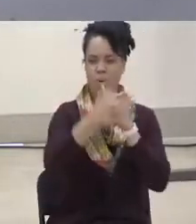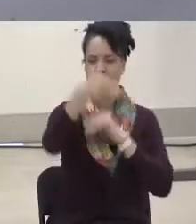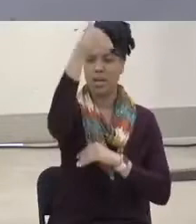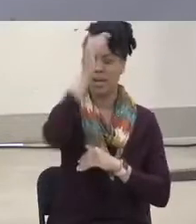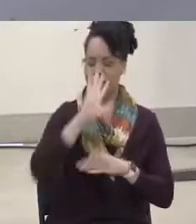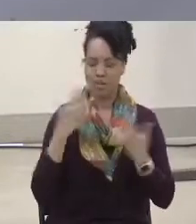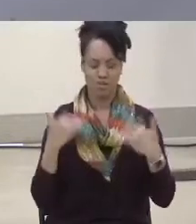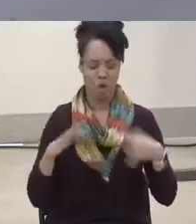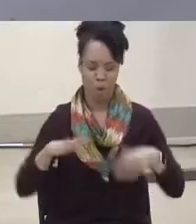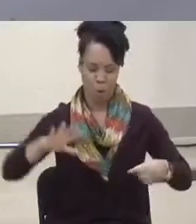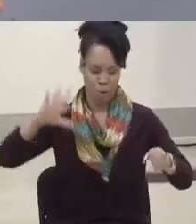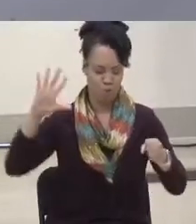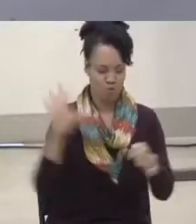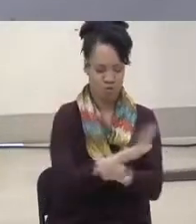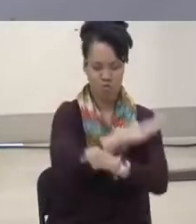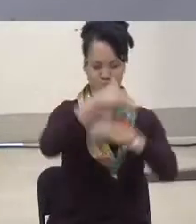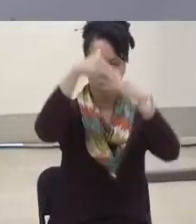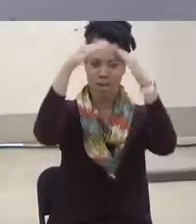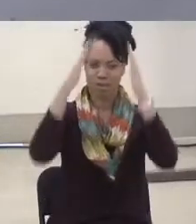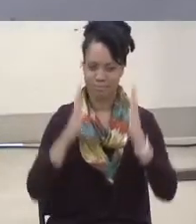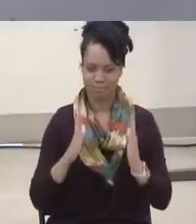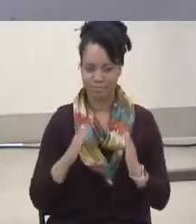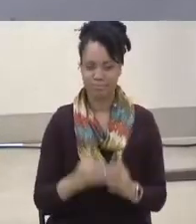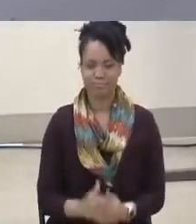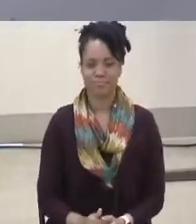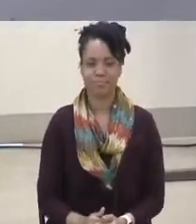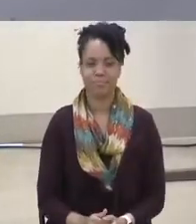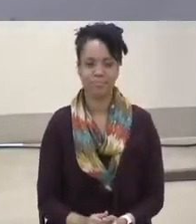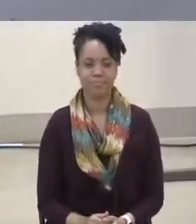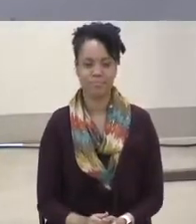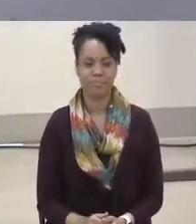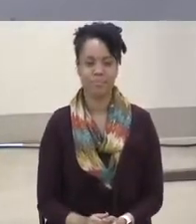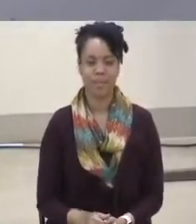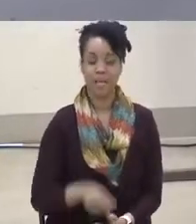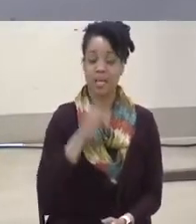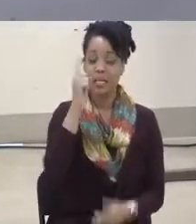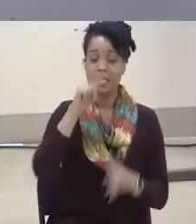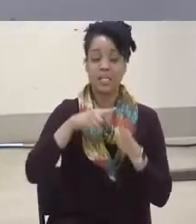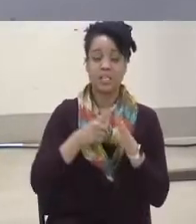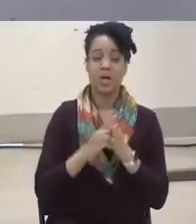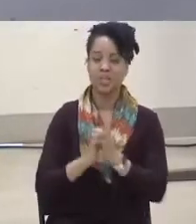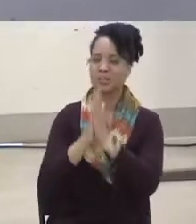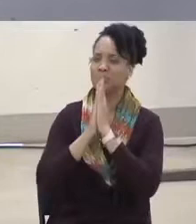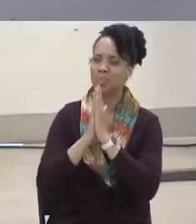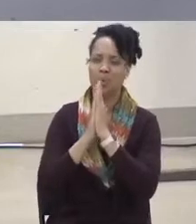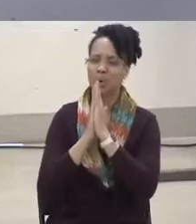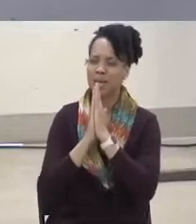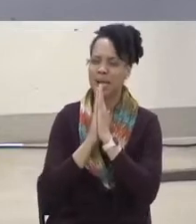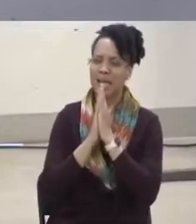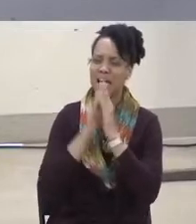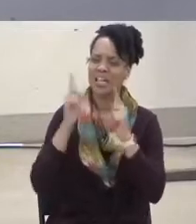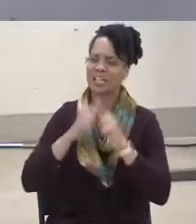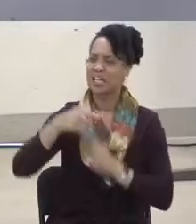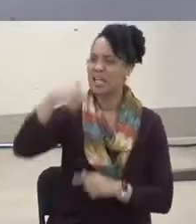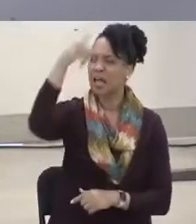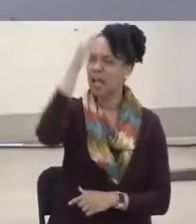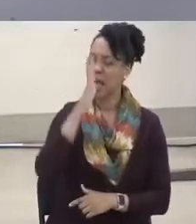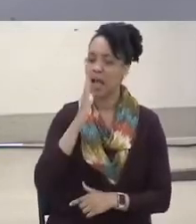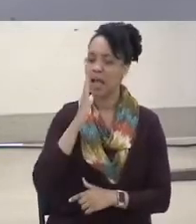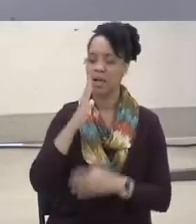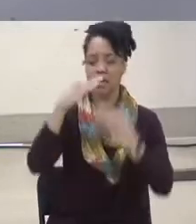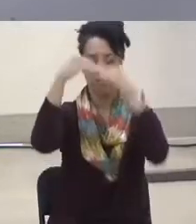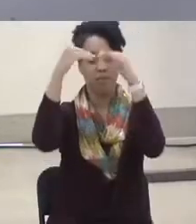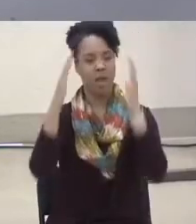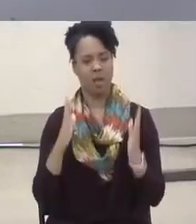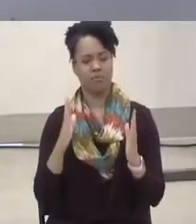already filled the house, y la presencia de Dios llenó la casa, he starts praying to the God of the house.